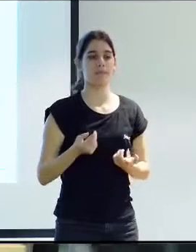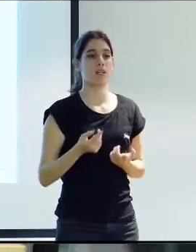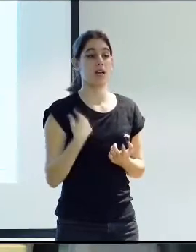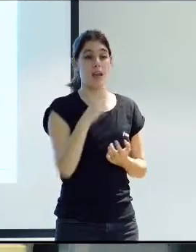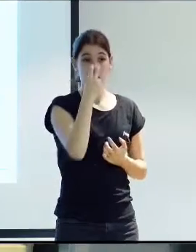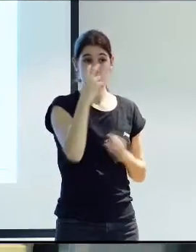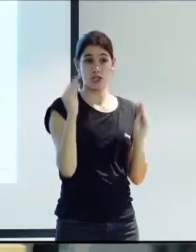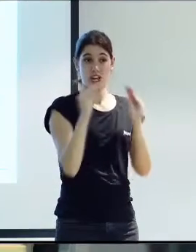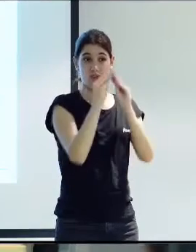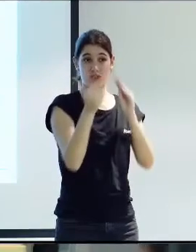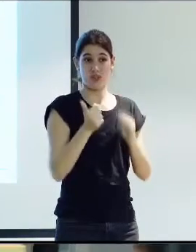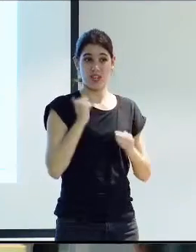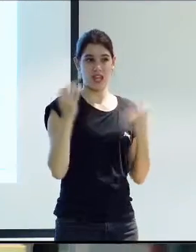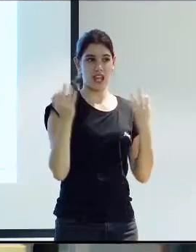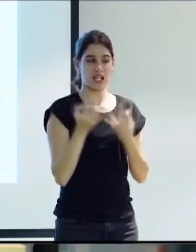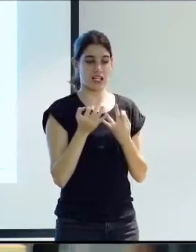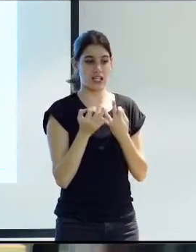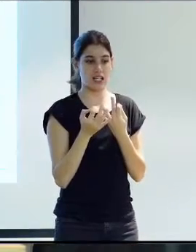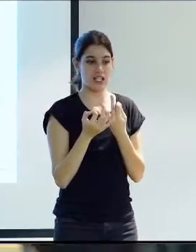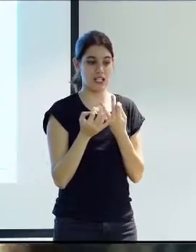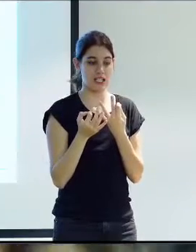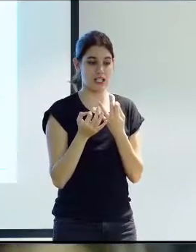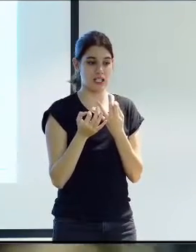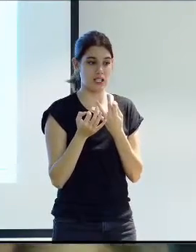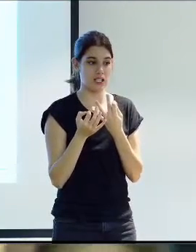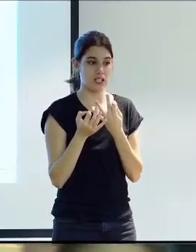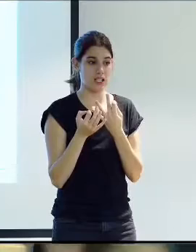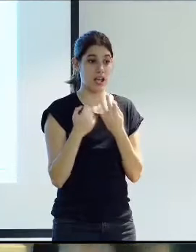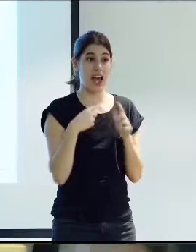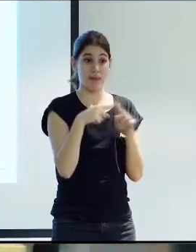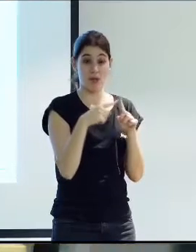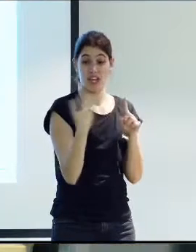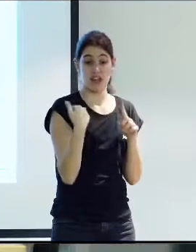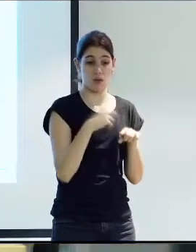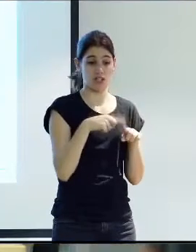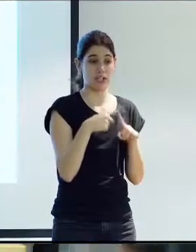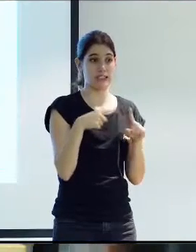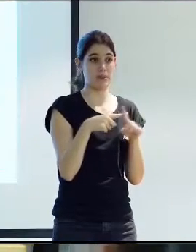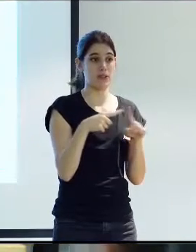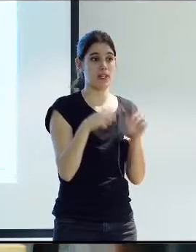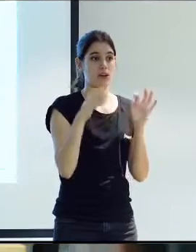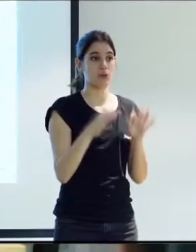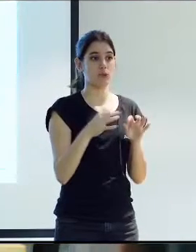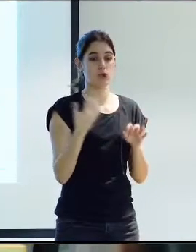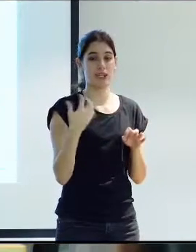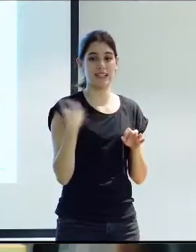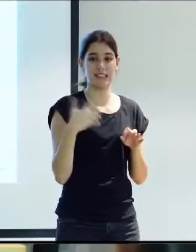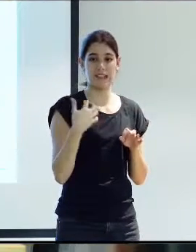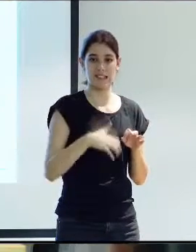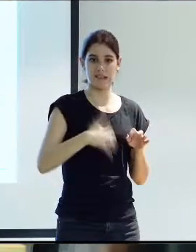rob banks. So the curious coincidence is that at midday,